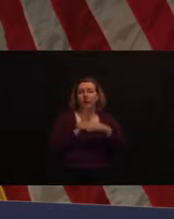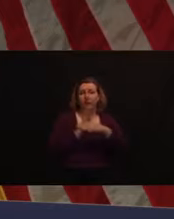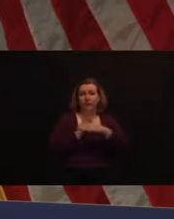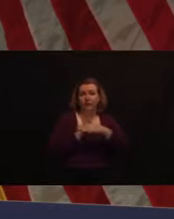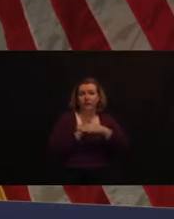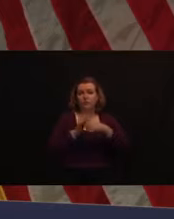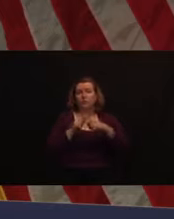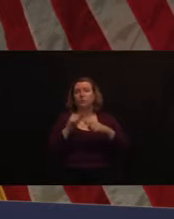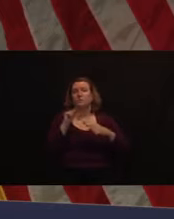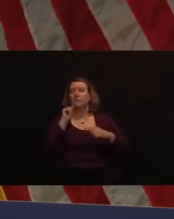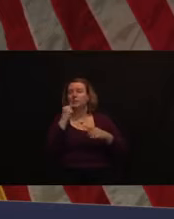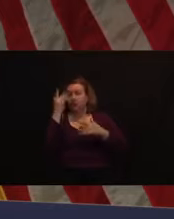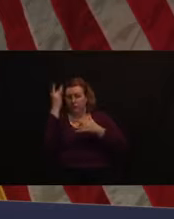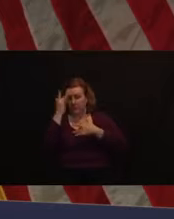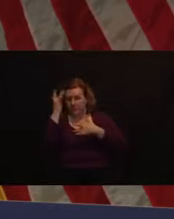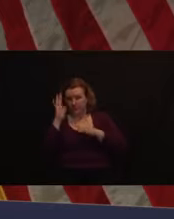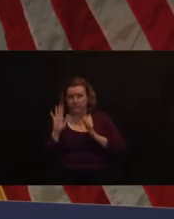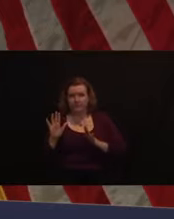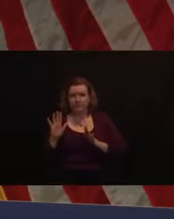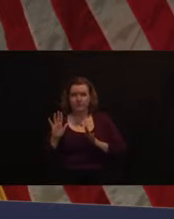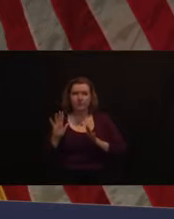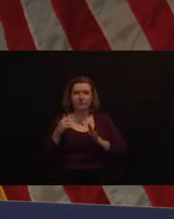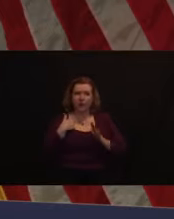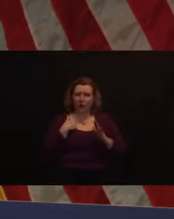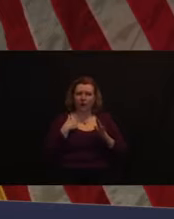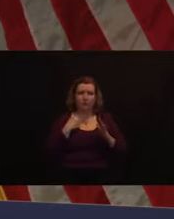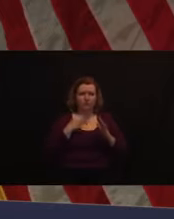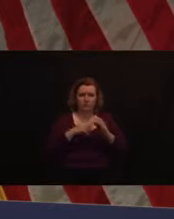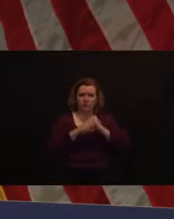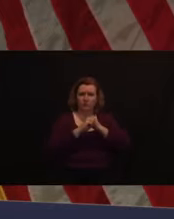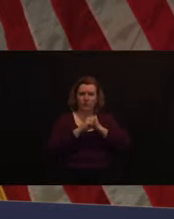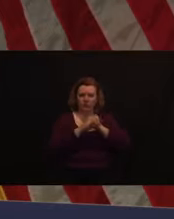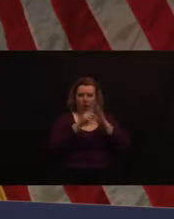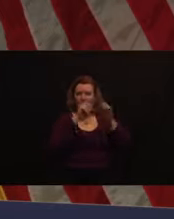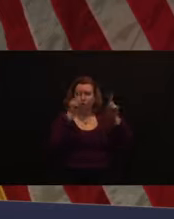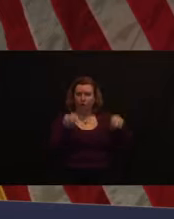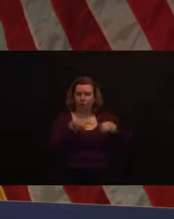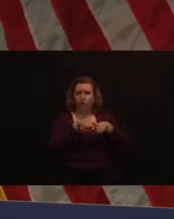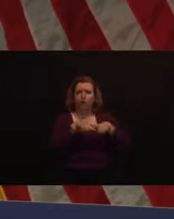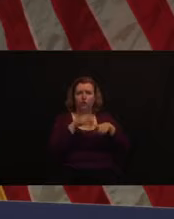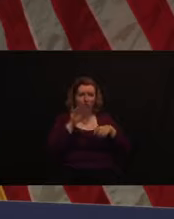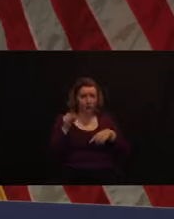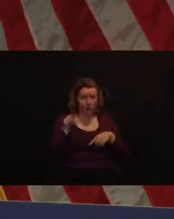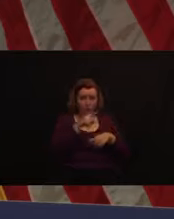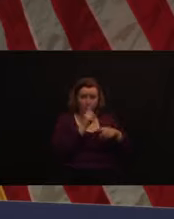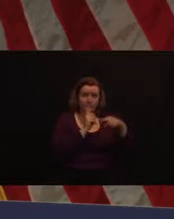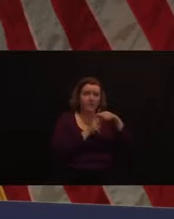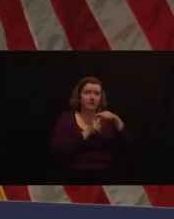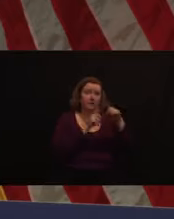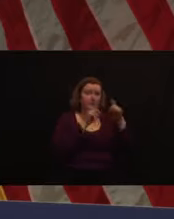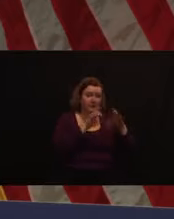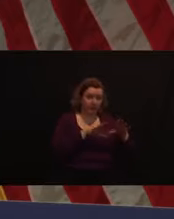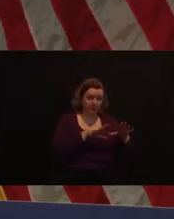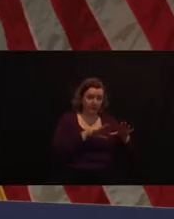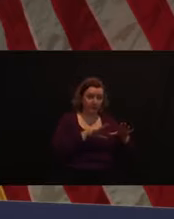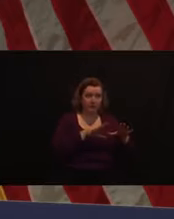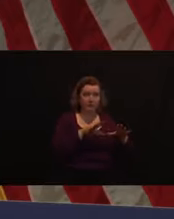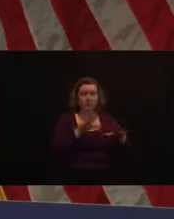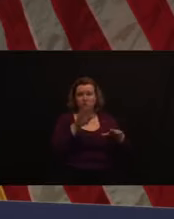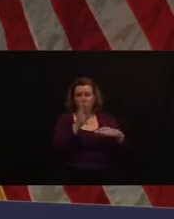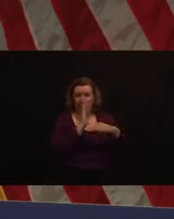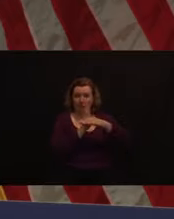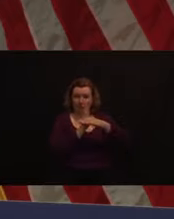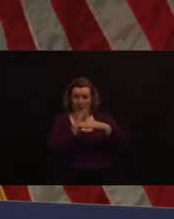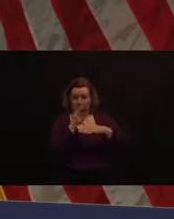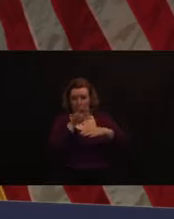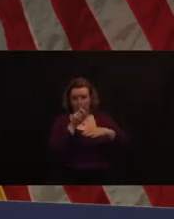we're distributing that will remind people if they're positive and they're mildly ill to contact their healthcare